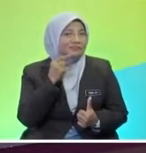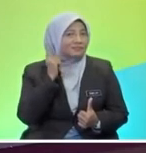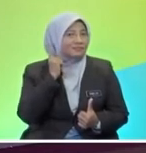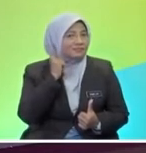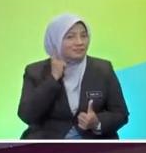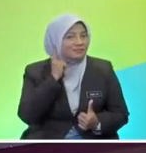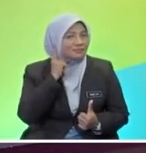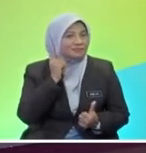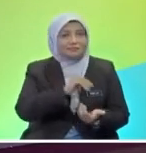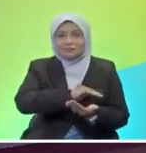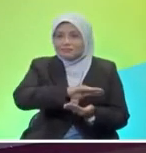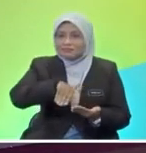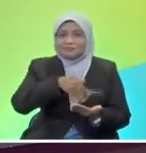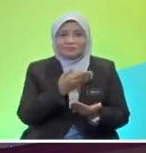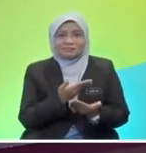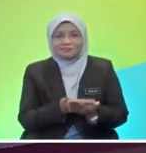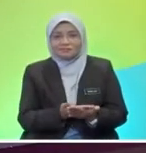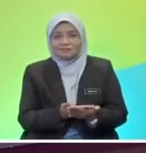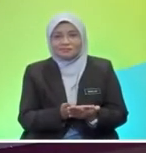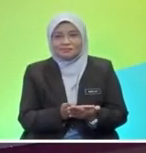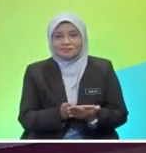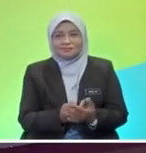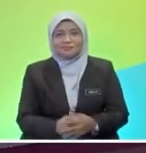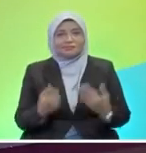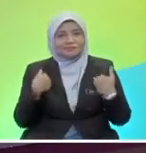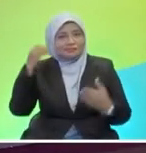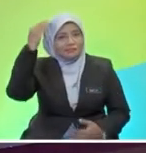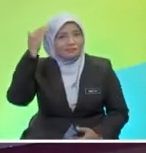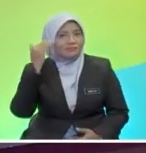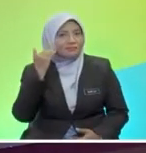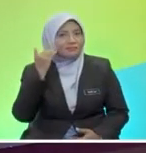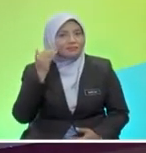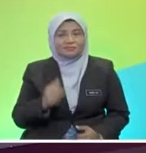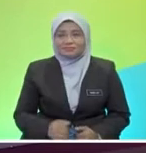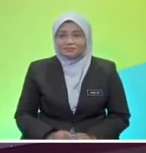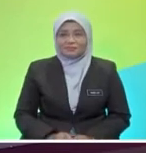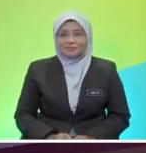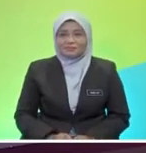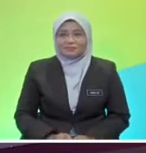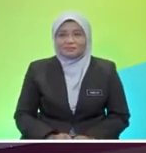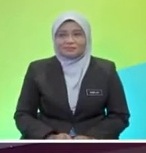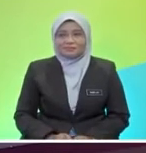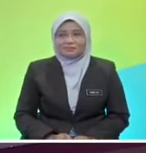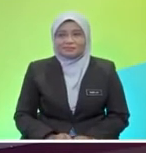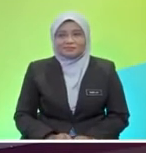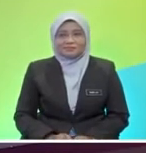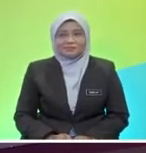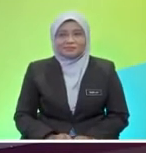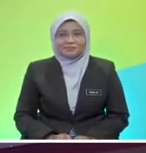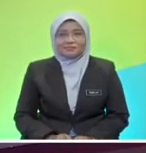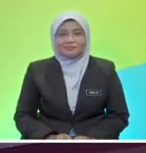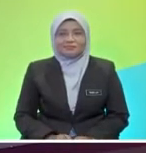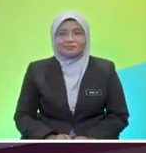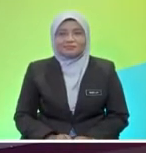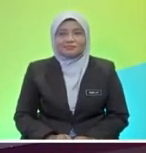are all. Where is that? Where is our eyes? It's in the head. Okay, even our ears are in the